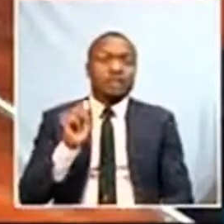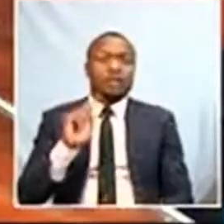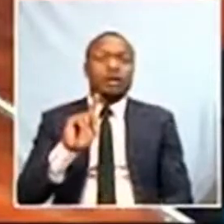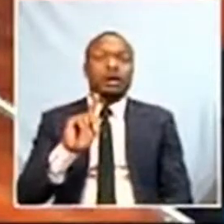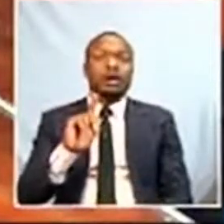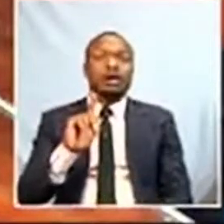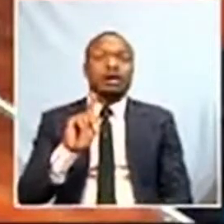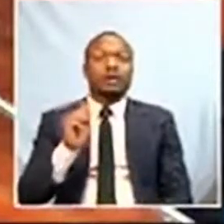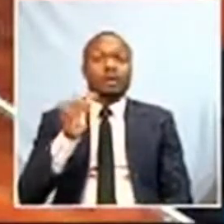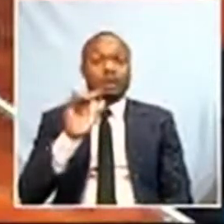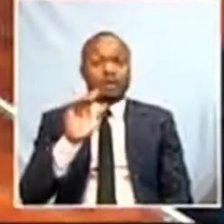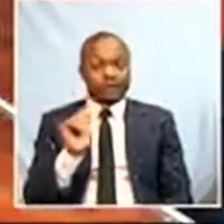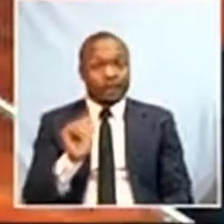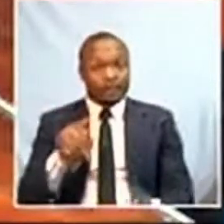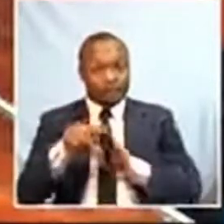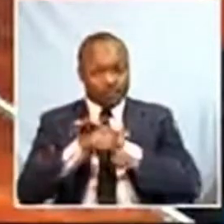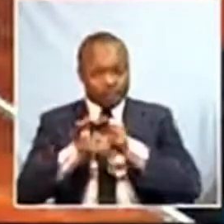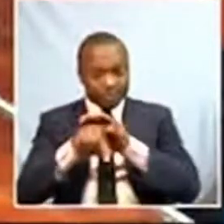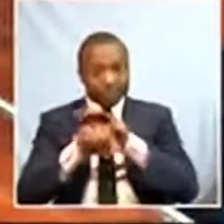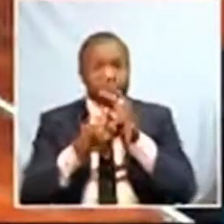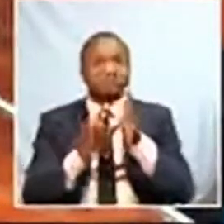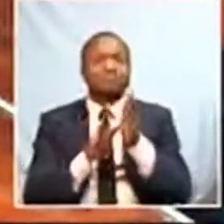Primary School.